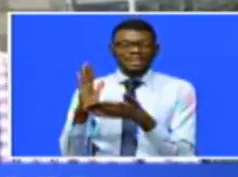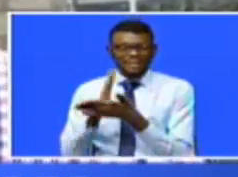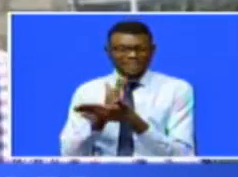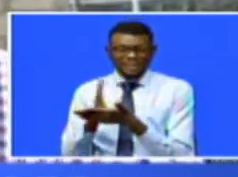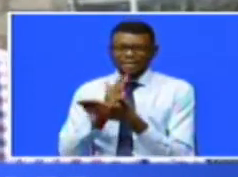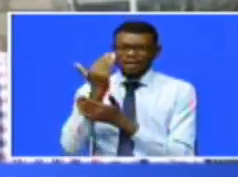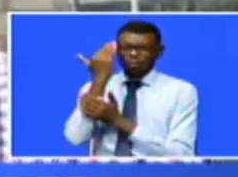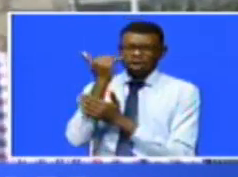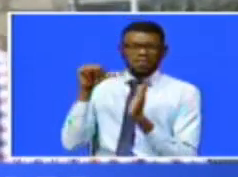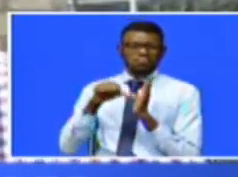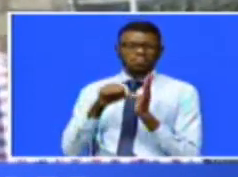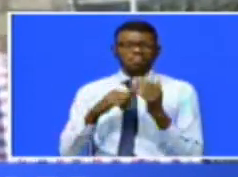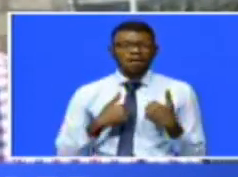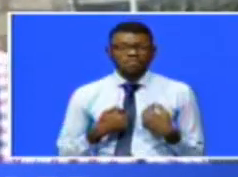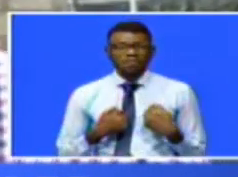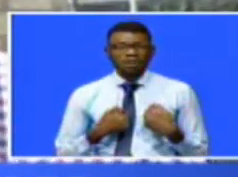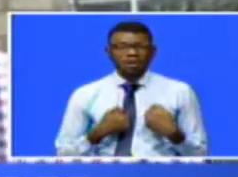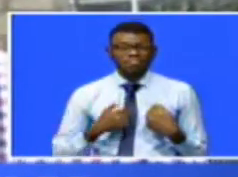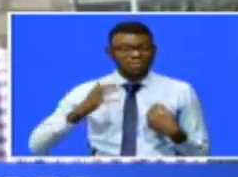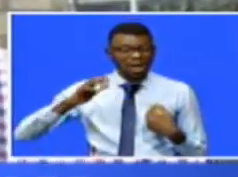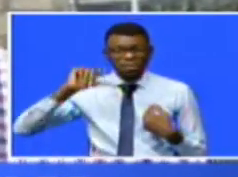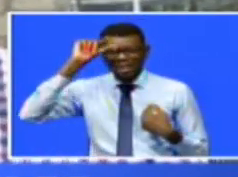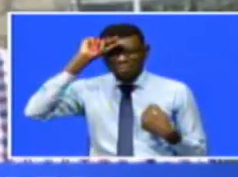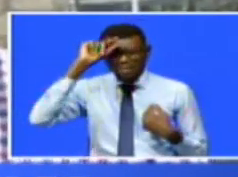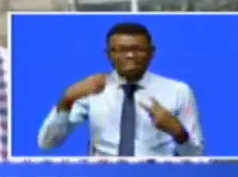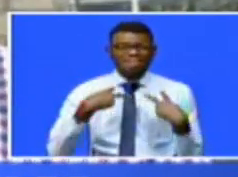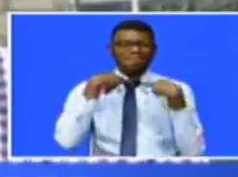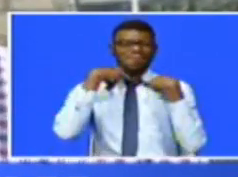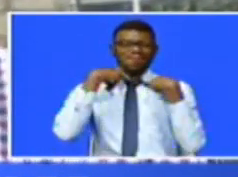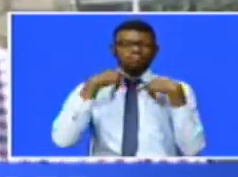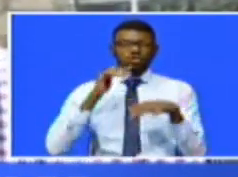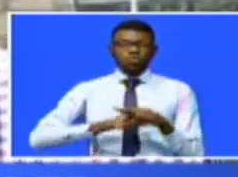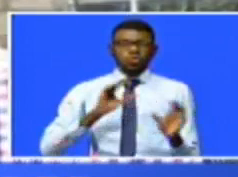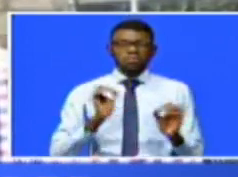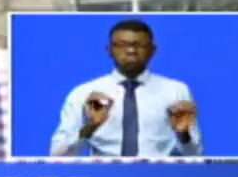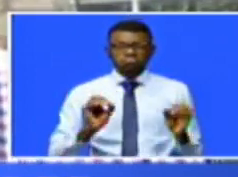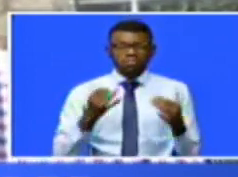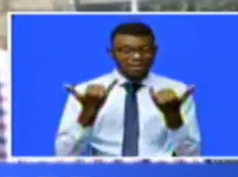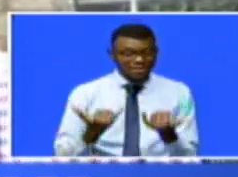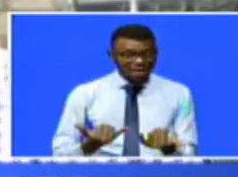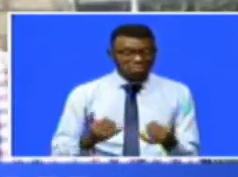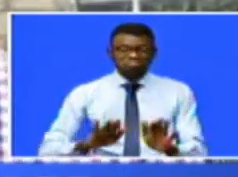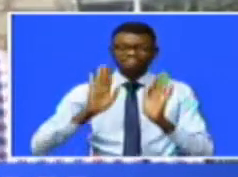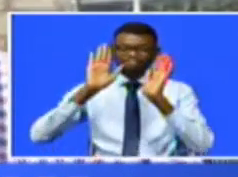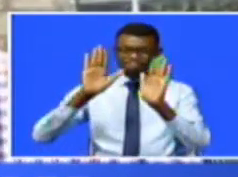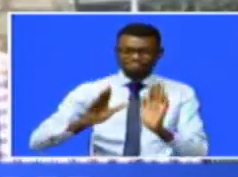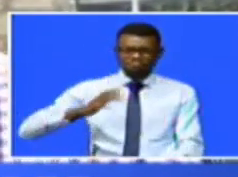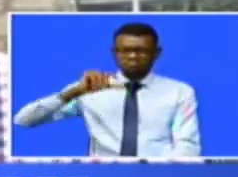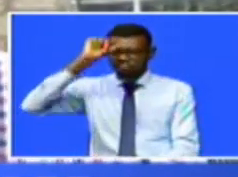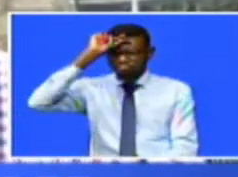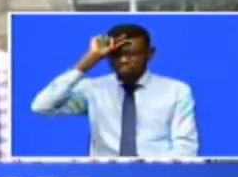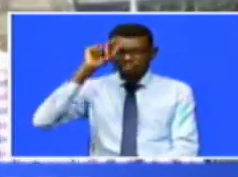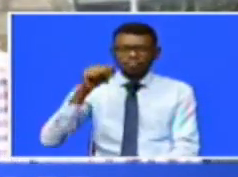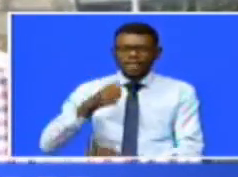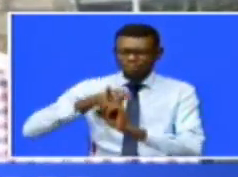this impasse. Let's not subject county government to crisis at this critical moment when we need county government to